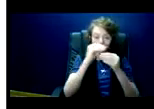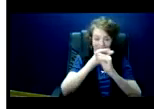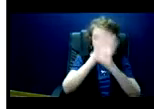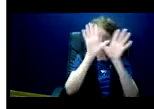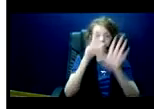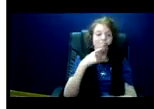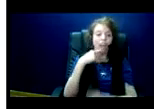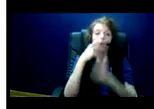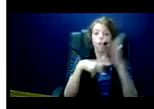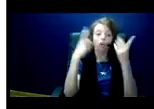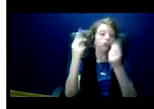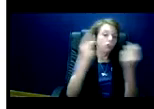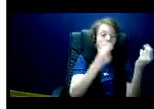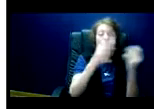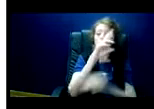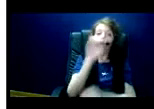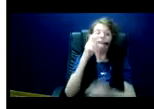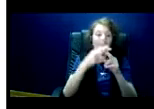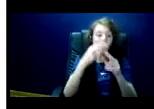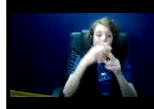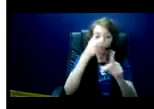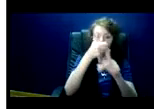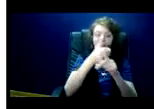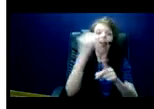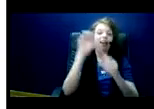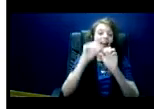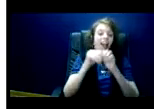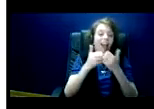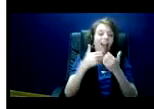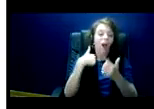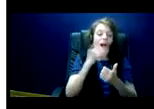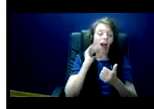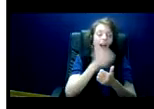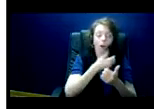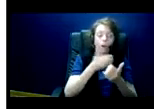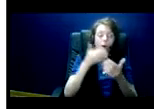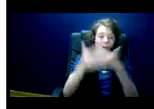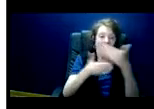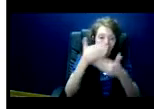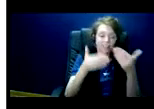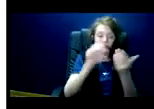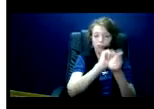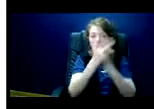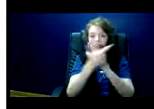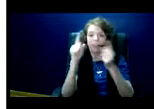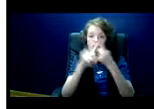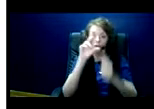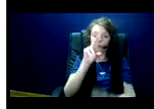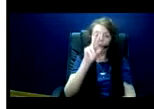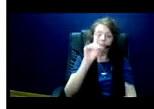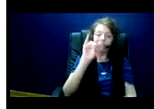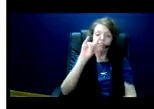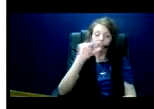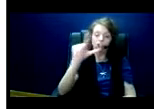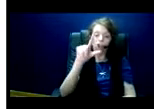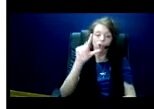do, everything from renaming yourself to how our pact translates to a digital space. So a little bit more specific information to Collab. Like